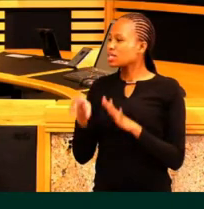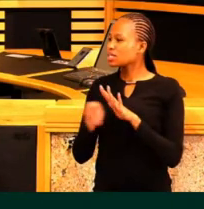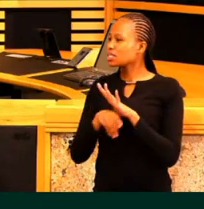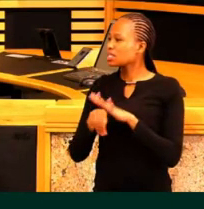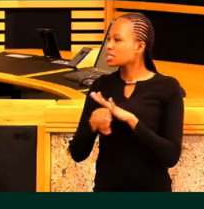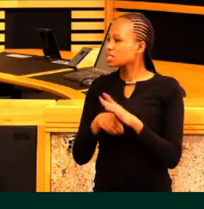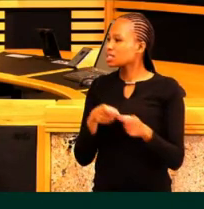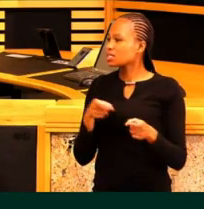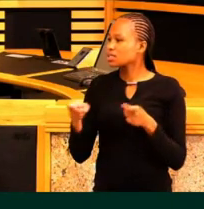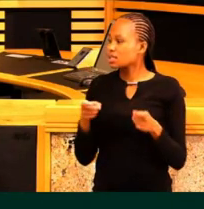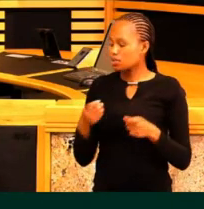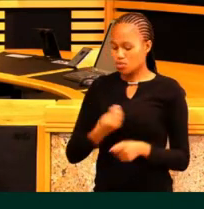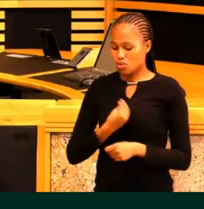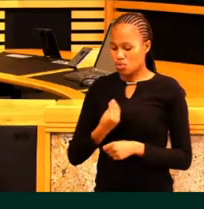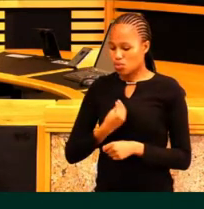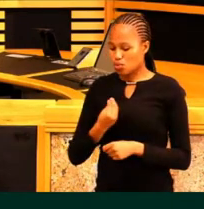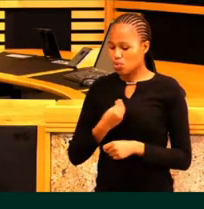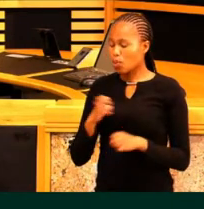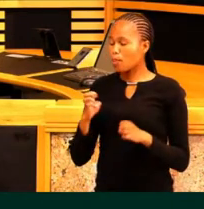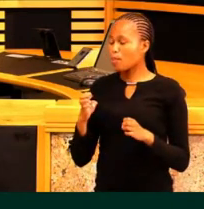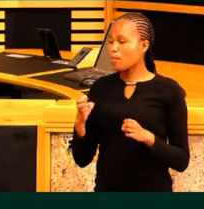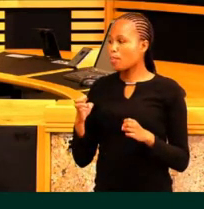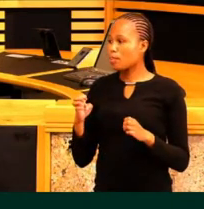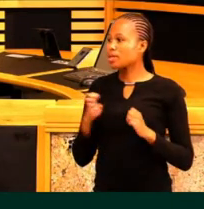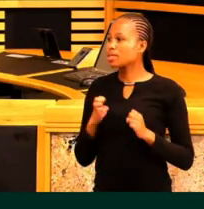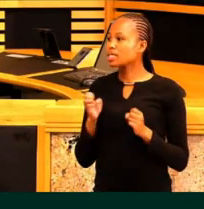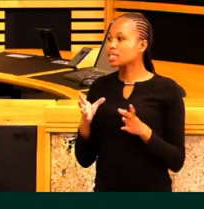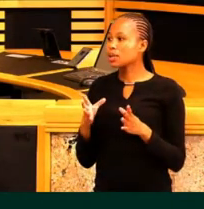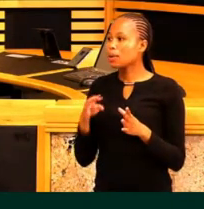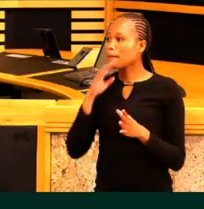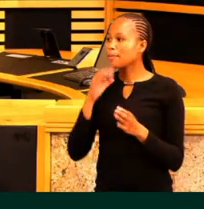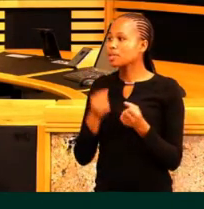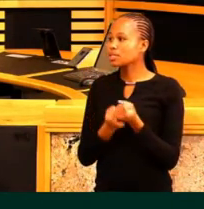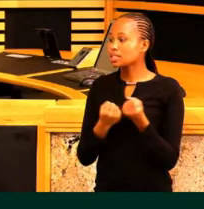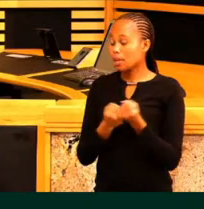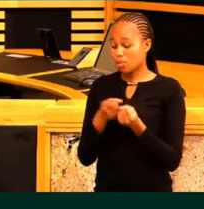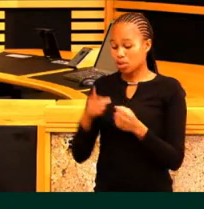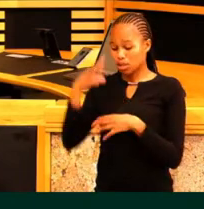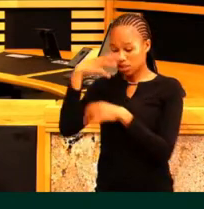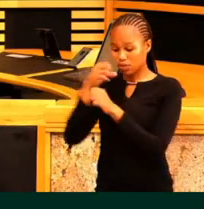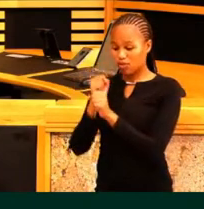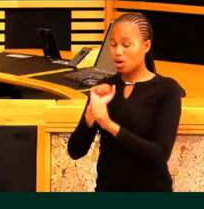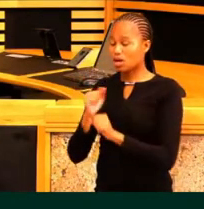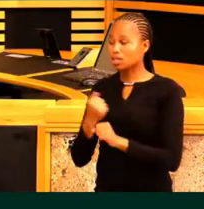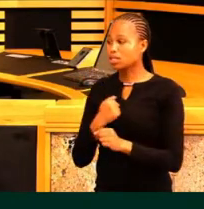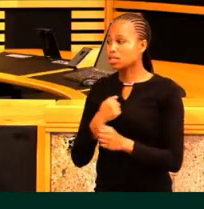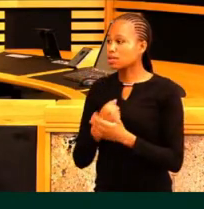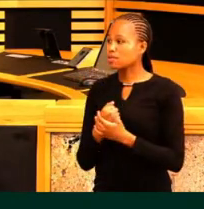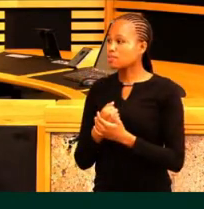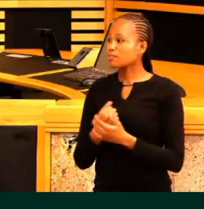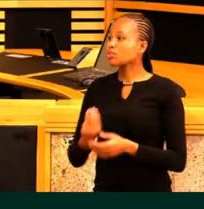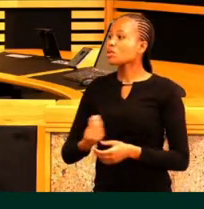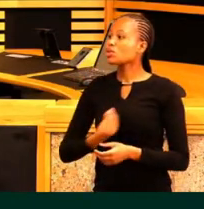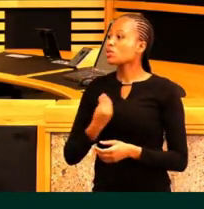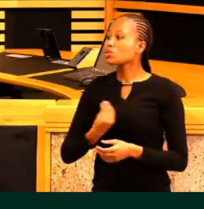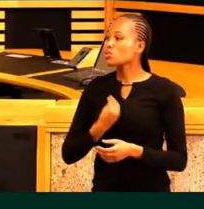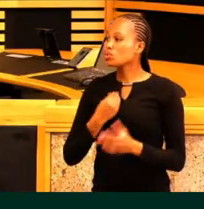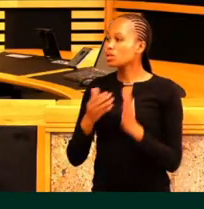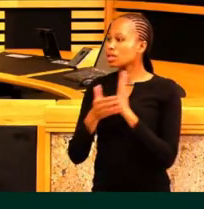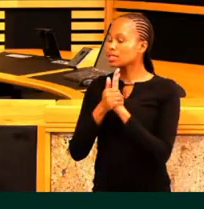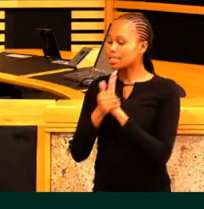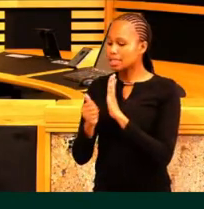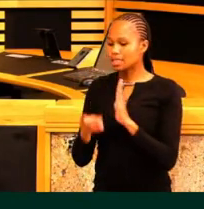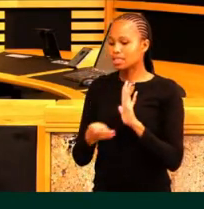directories the youth entrepreneurship support this is what we're focusing on the youth strategy and skills